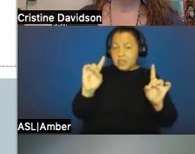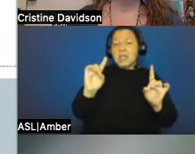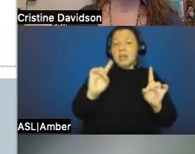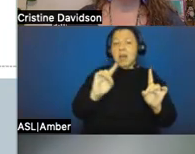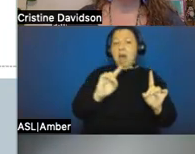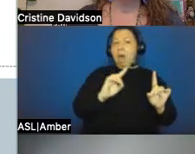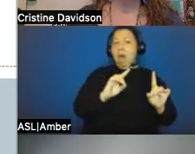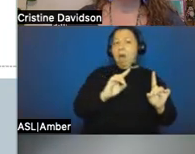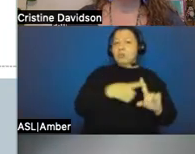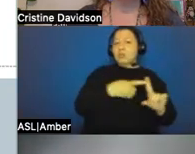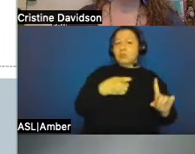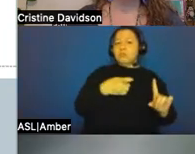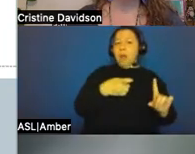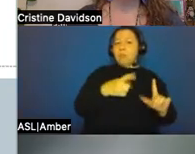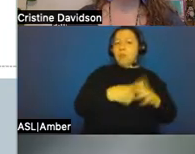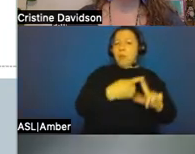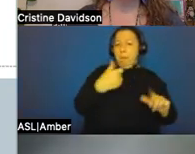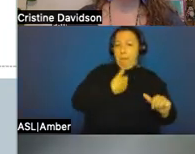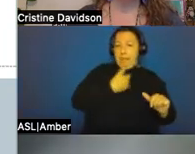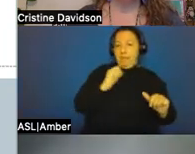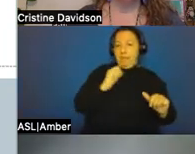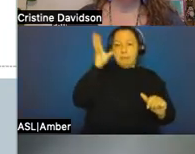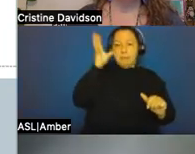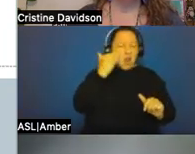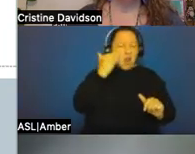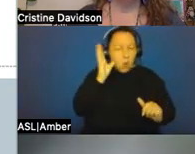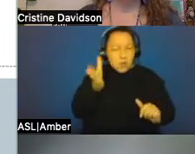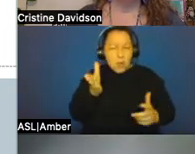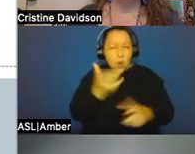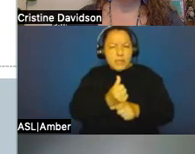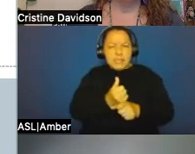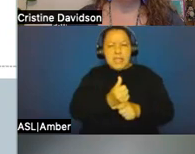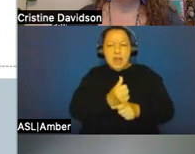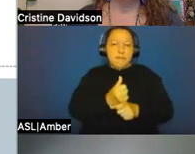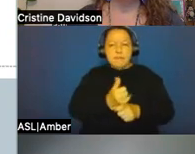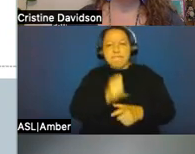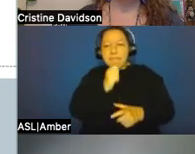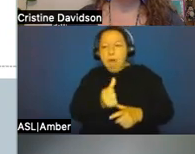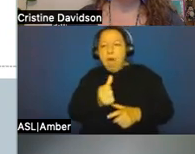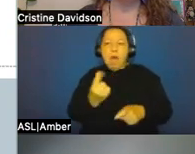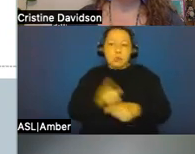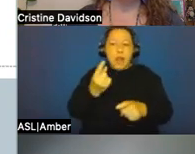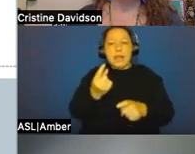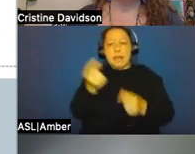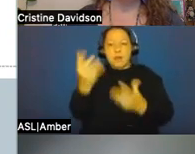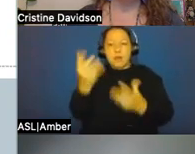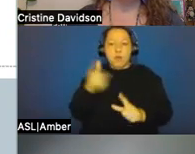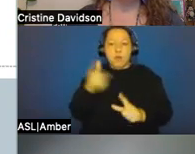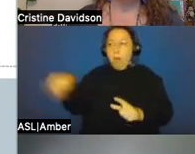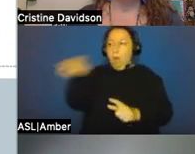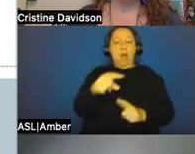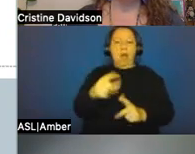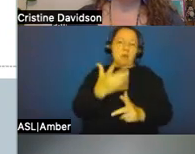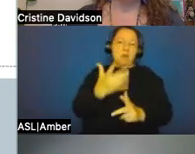because I know that they're going to get misinformation from everywhere else. And so I would like them to have as much tools necessary for them to